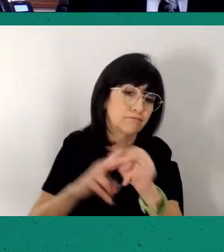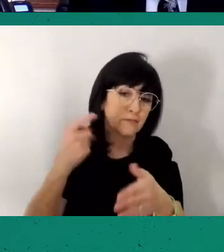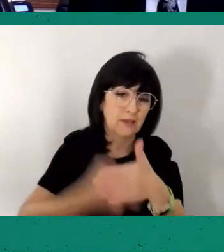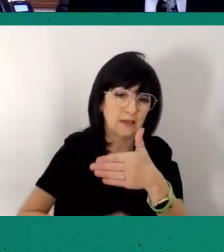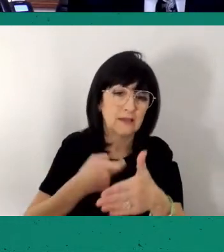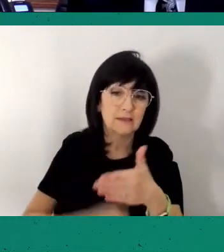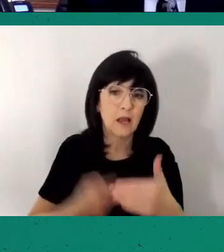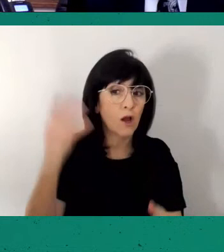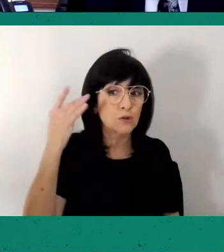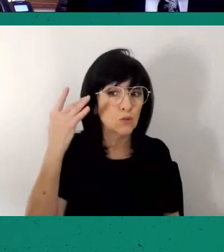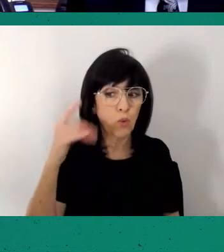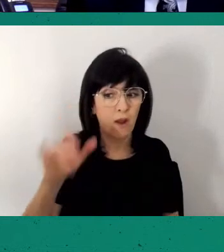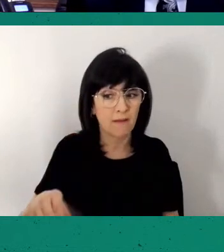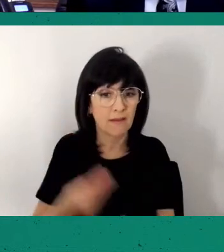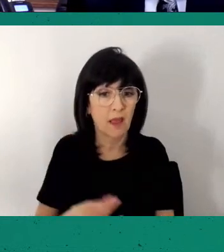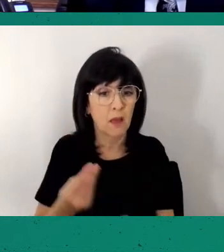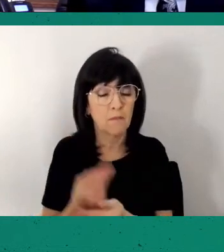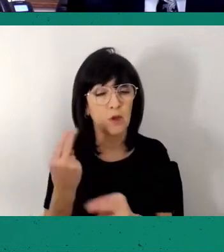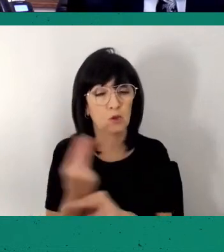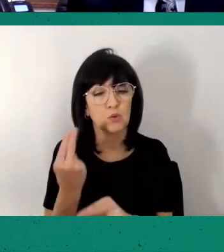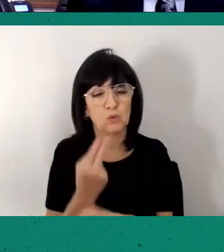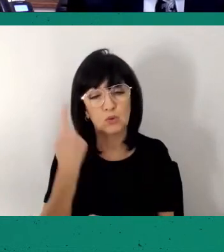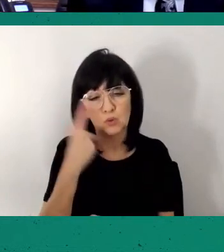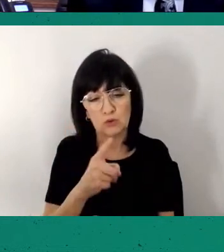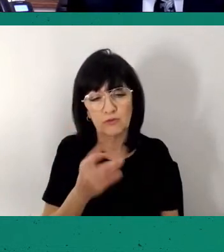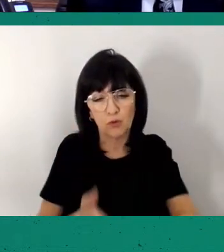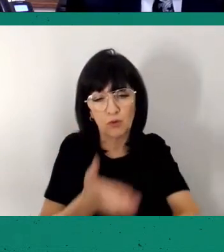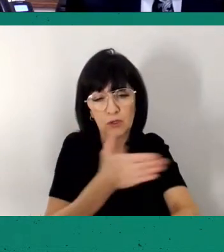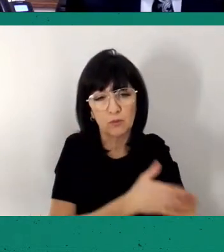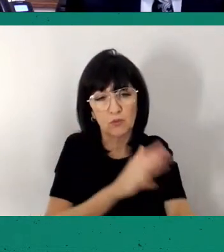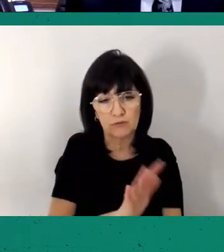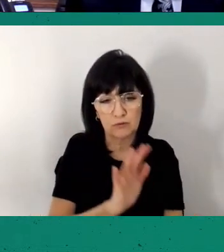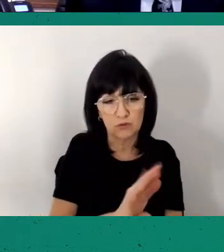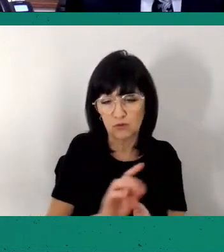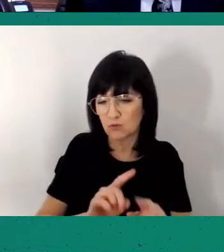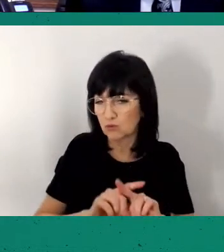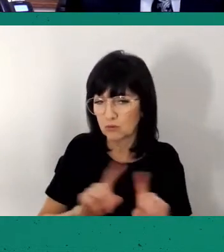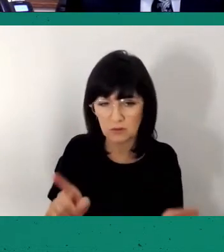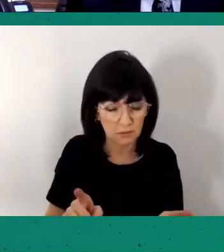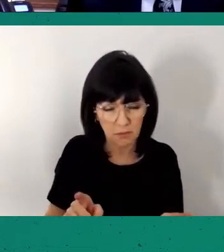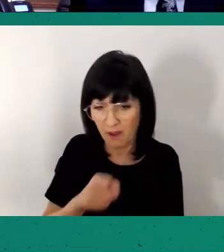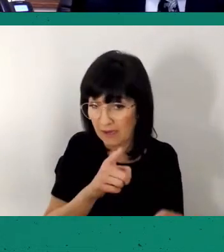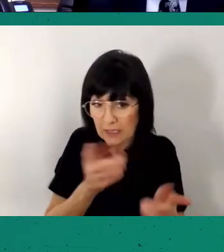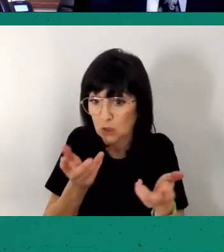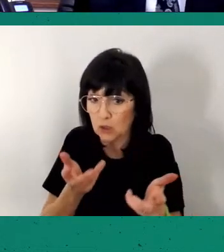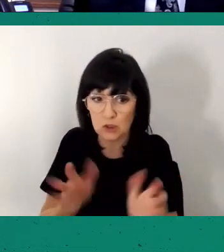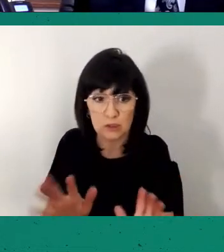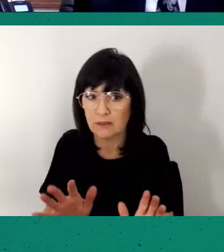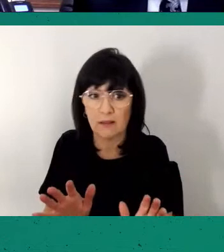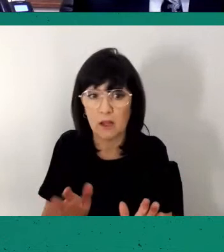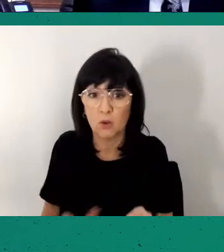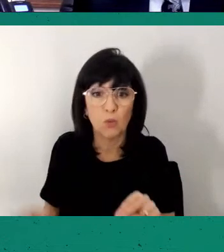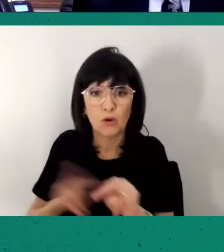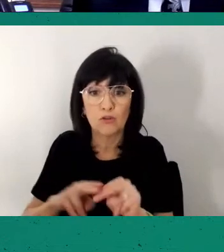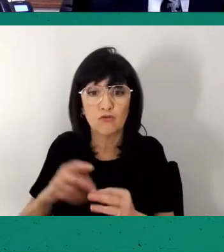Delaware, however, would not raise their taxes, knowing that an equal proportion would go to the African American